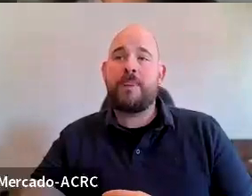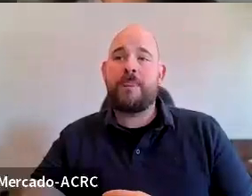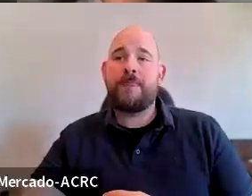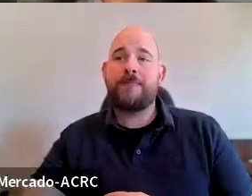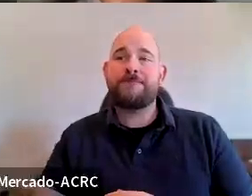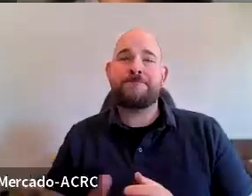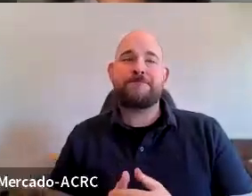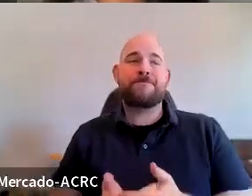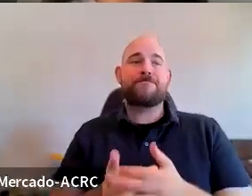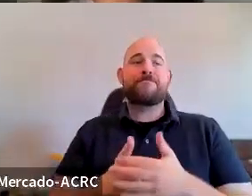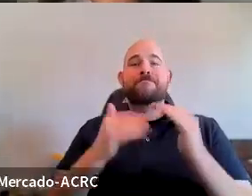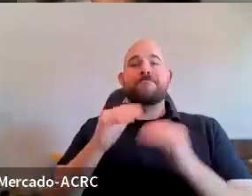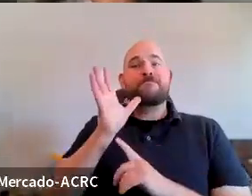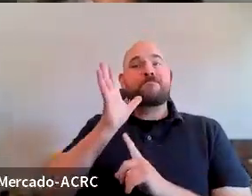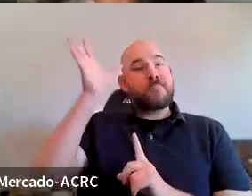barriers in communication.